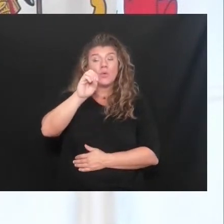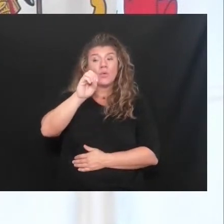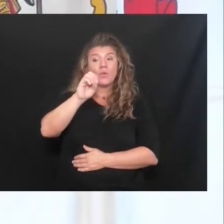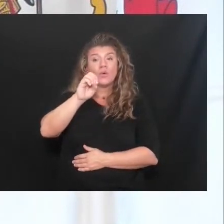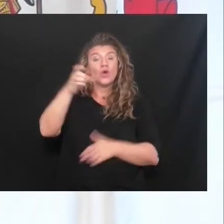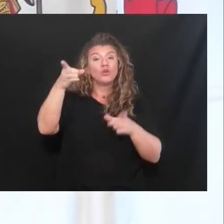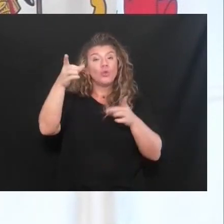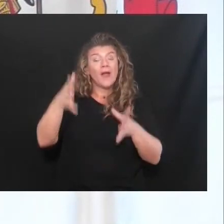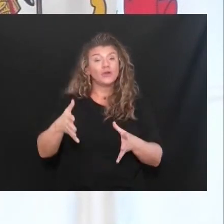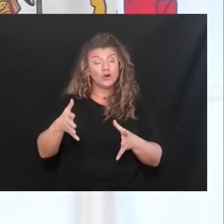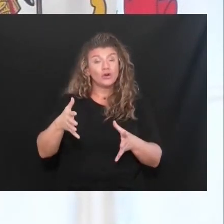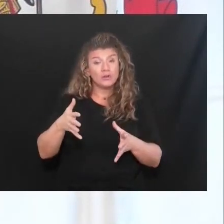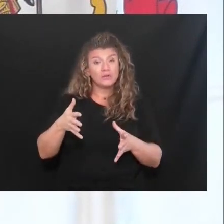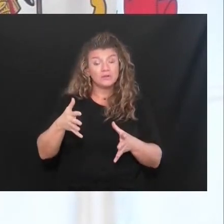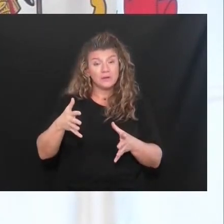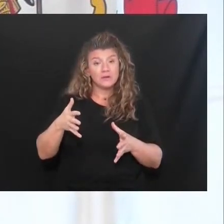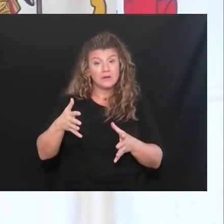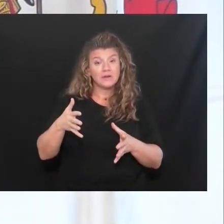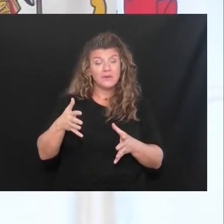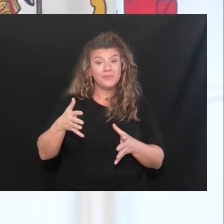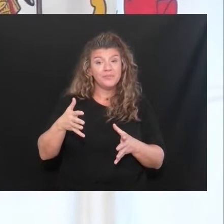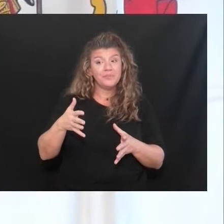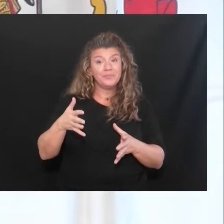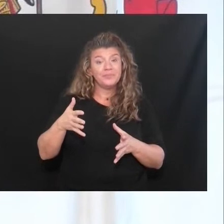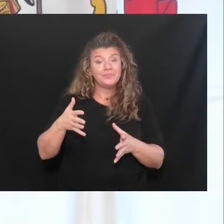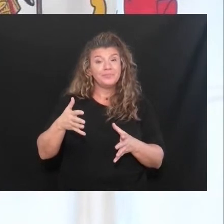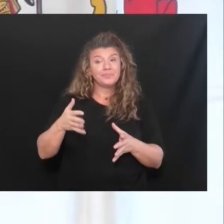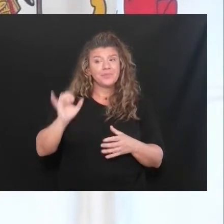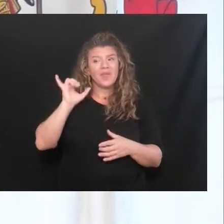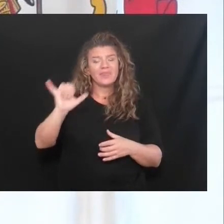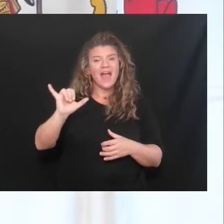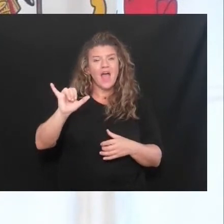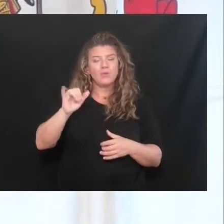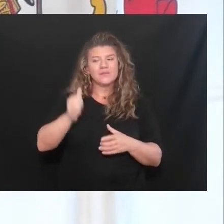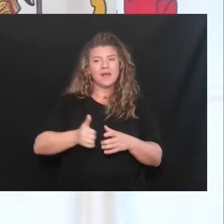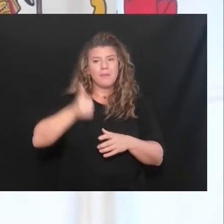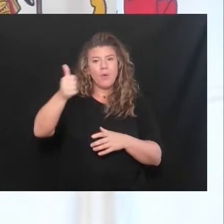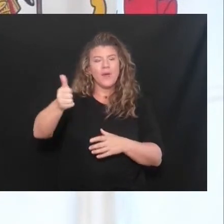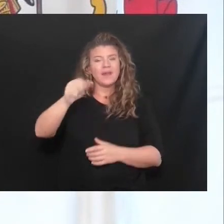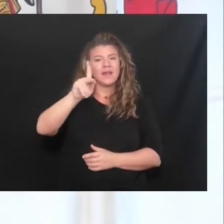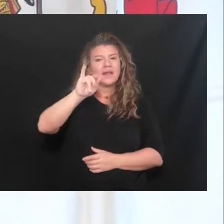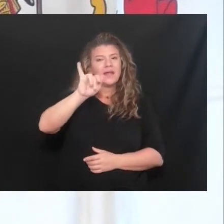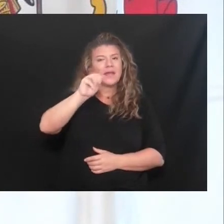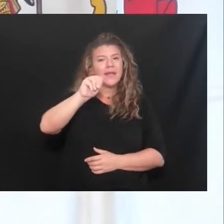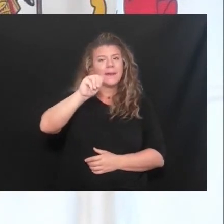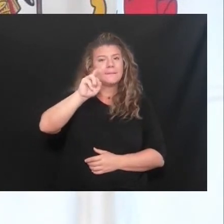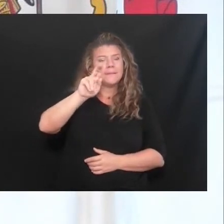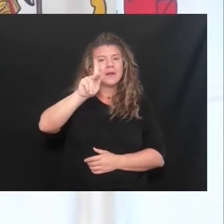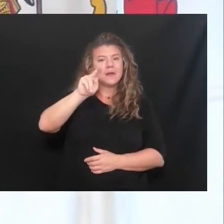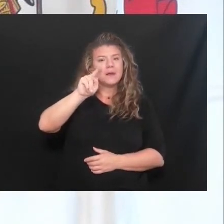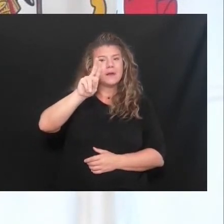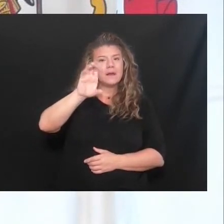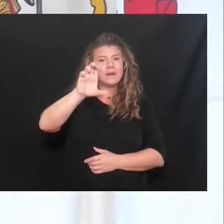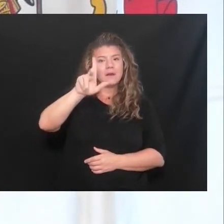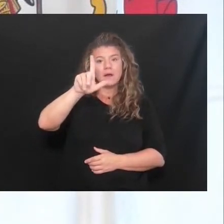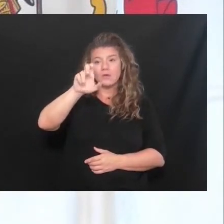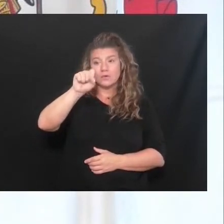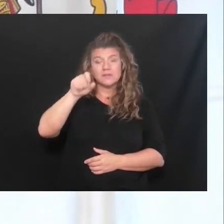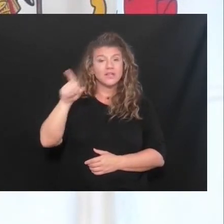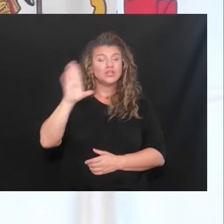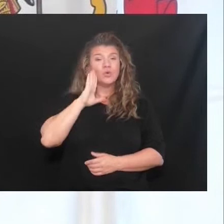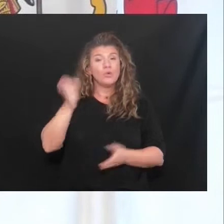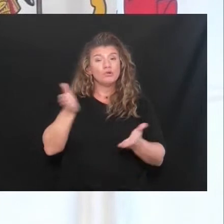EEO director, and that just was appointed, and that's Kim Knuckles. And Kim is going to serve